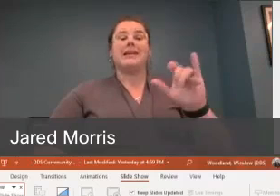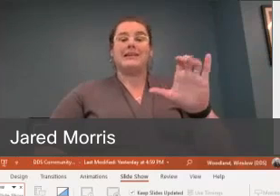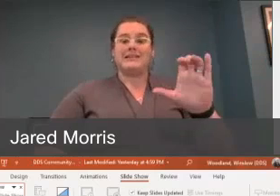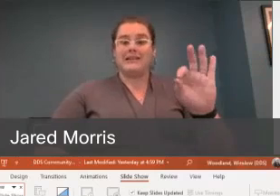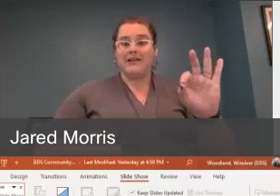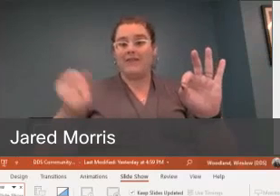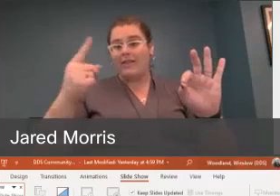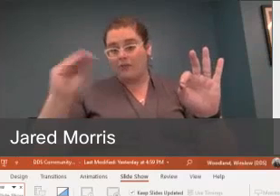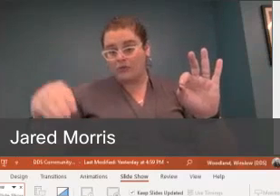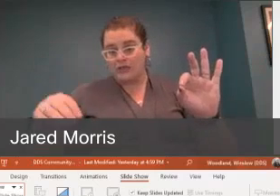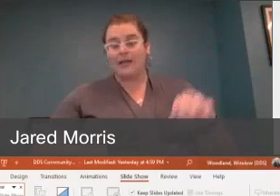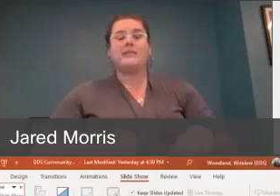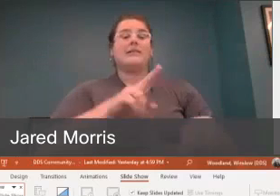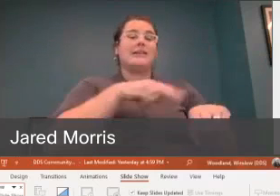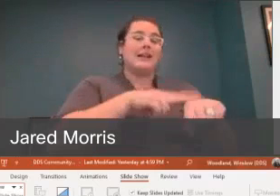in natural homes,